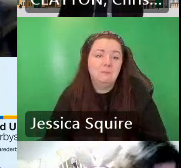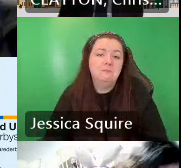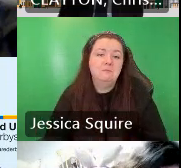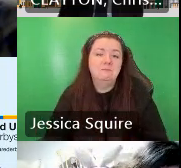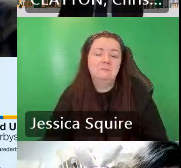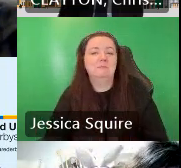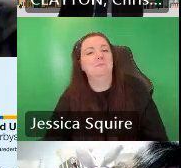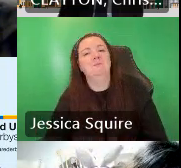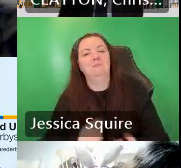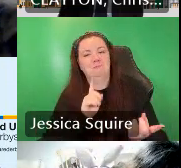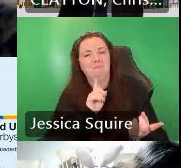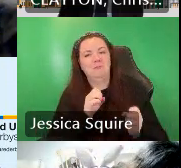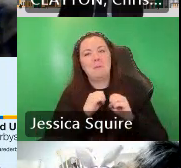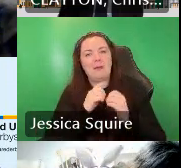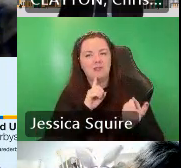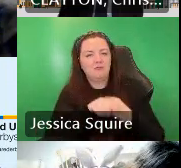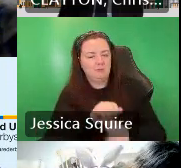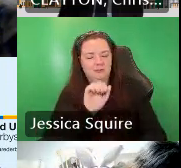Yeah, definitely.